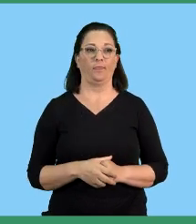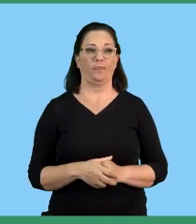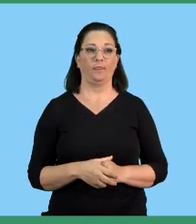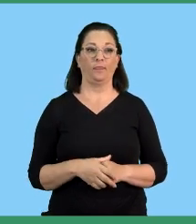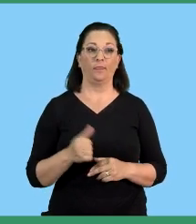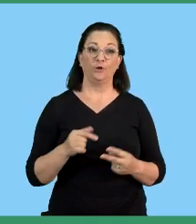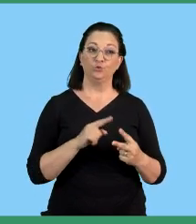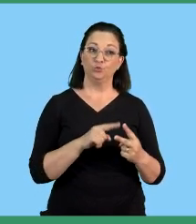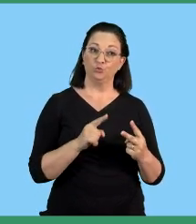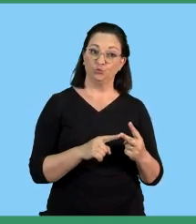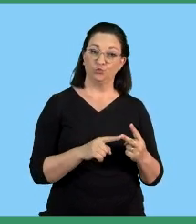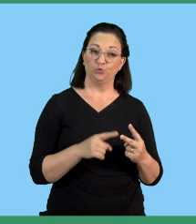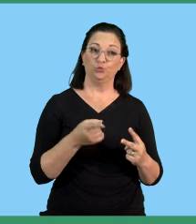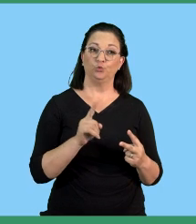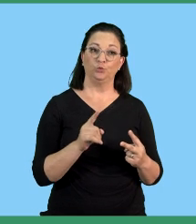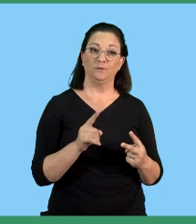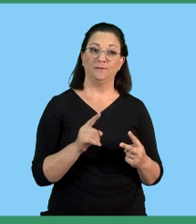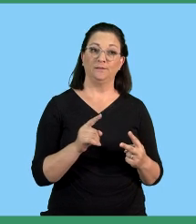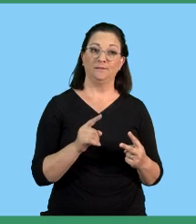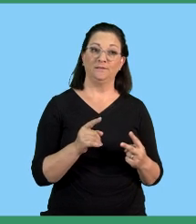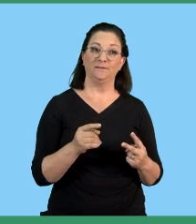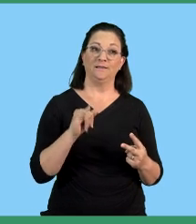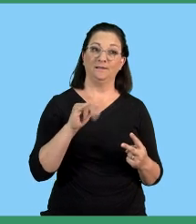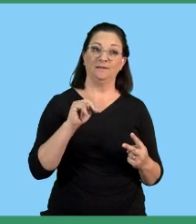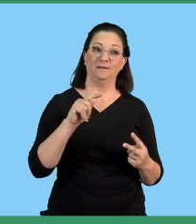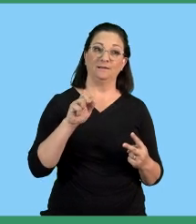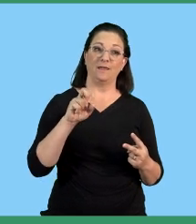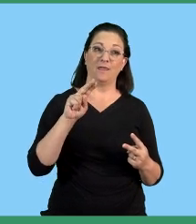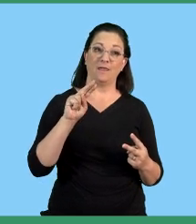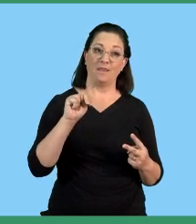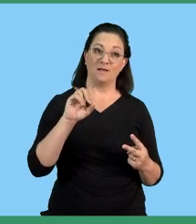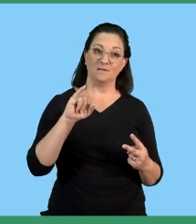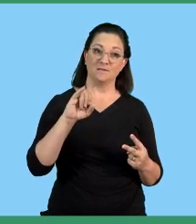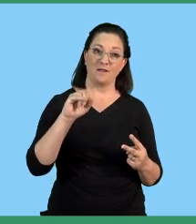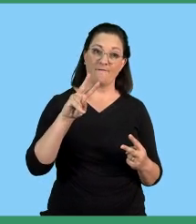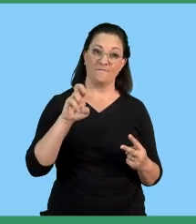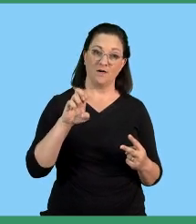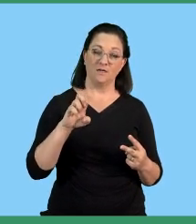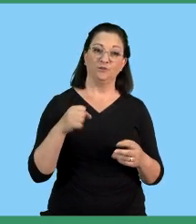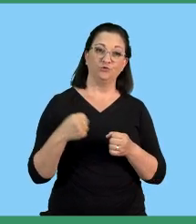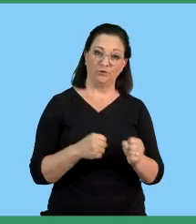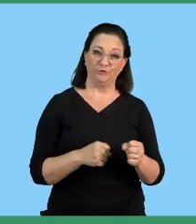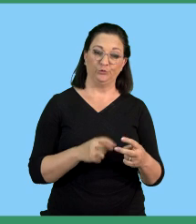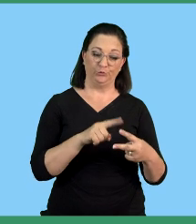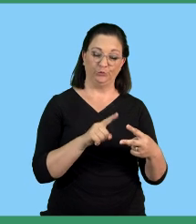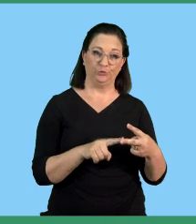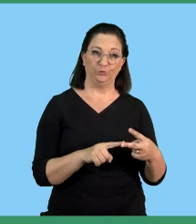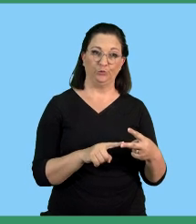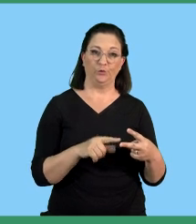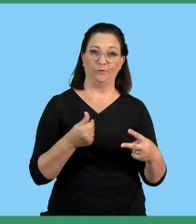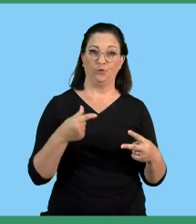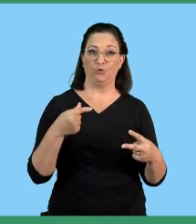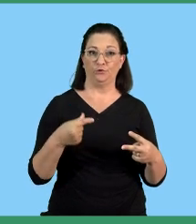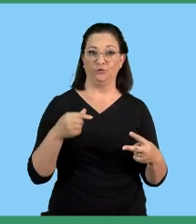Right, identify two types of intensive strategy that is applied by GFC